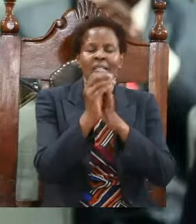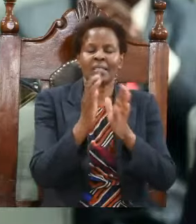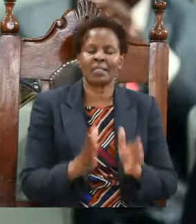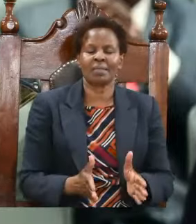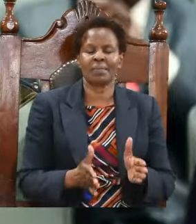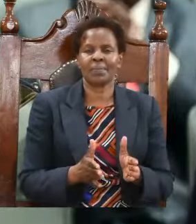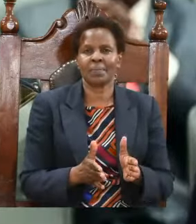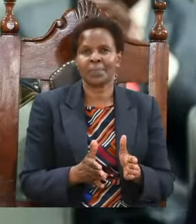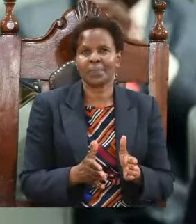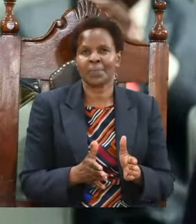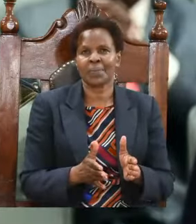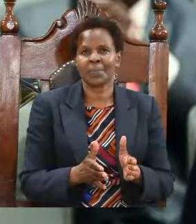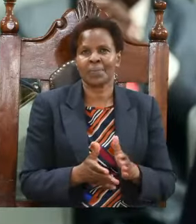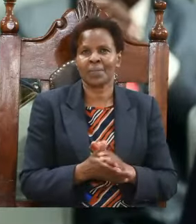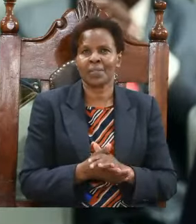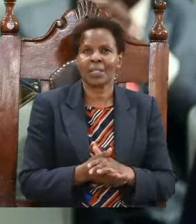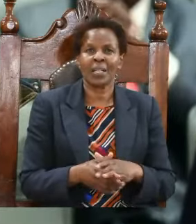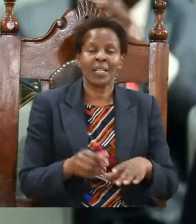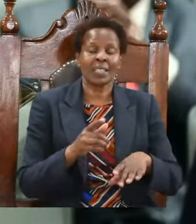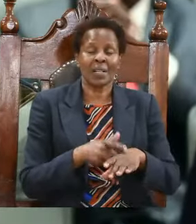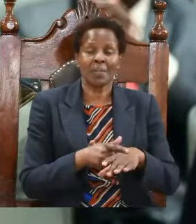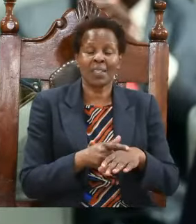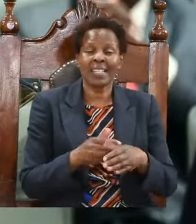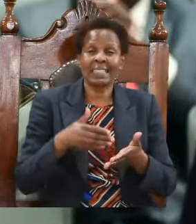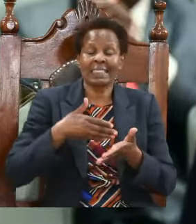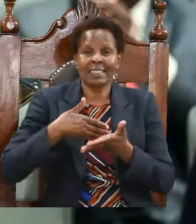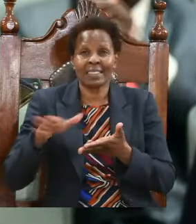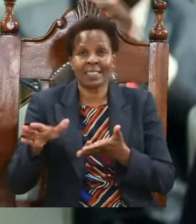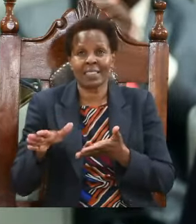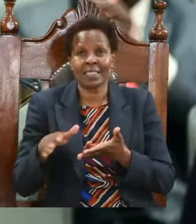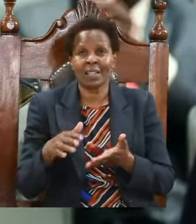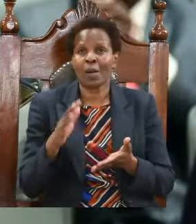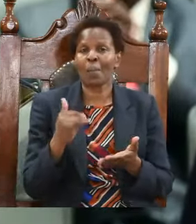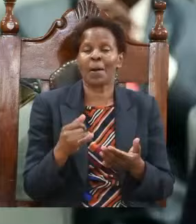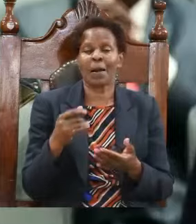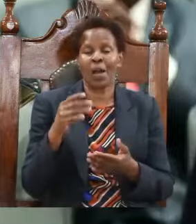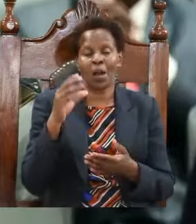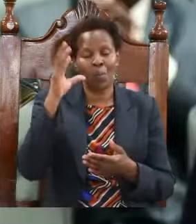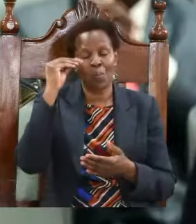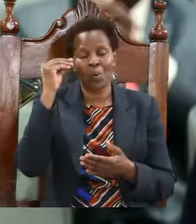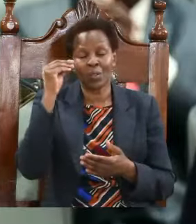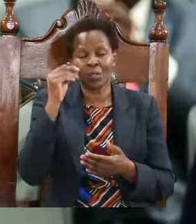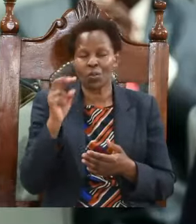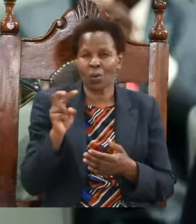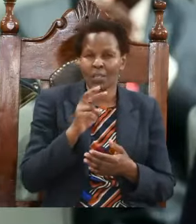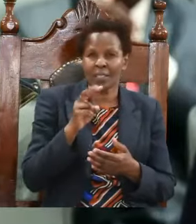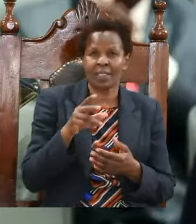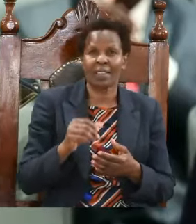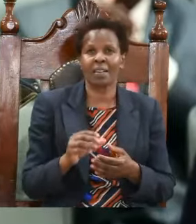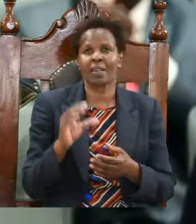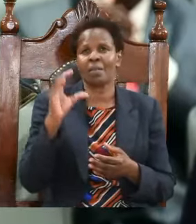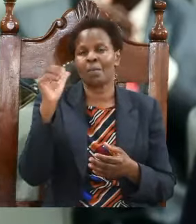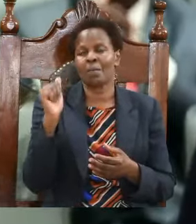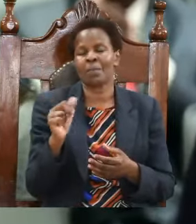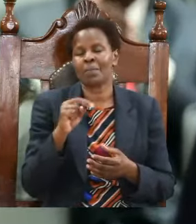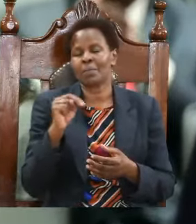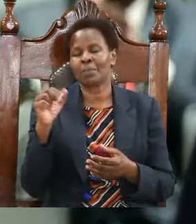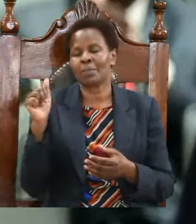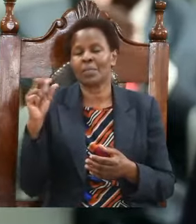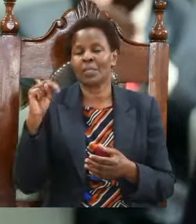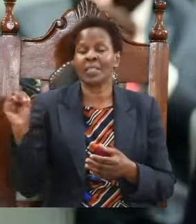rinder. Even when they were sent by Moses to go and spy the land of Canaan, this